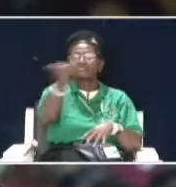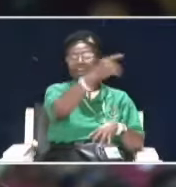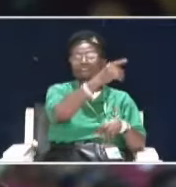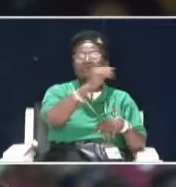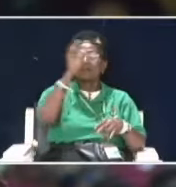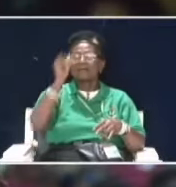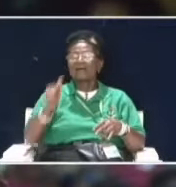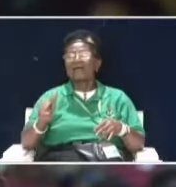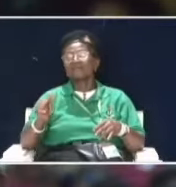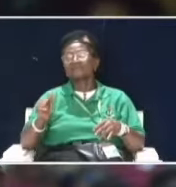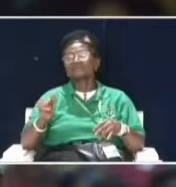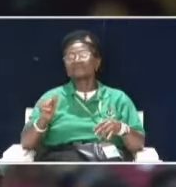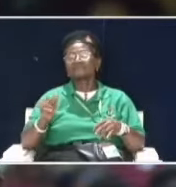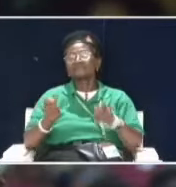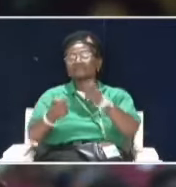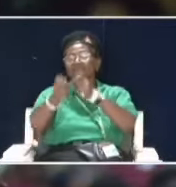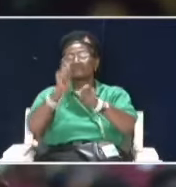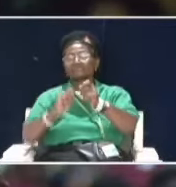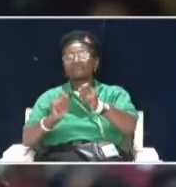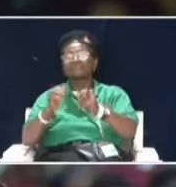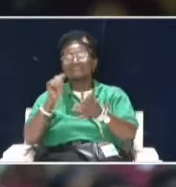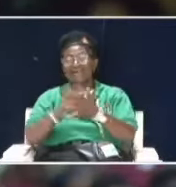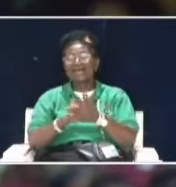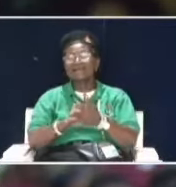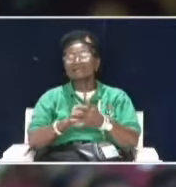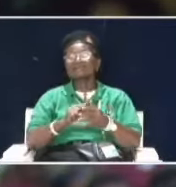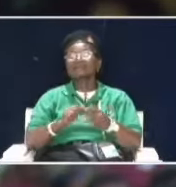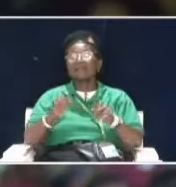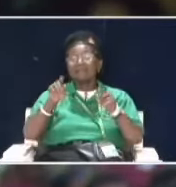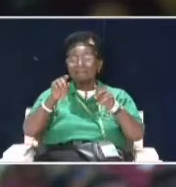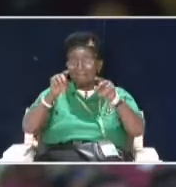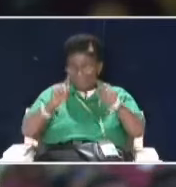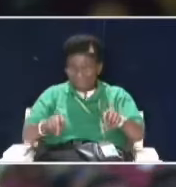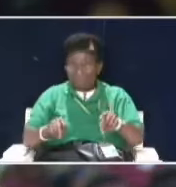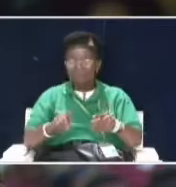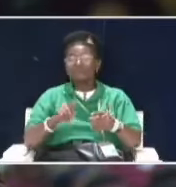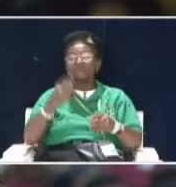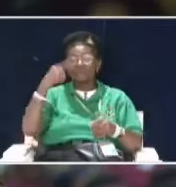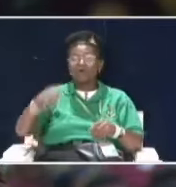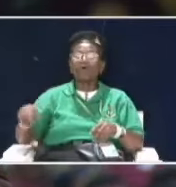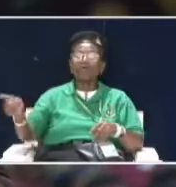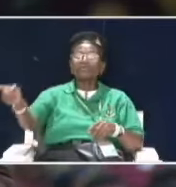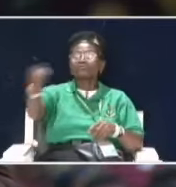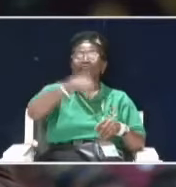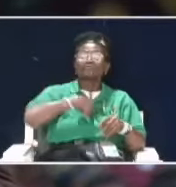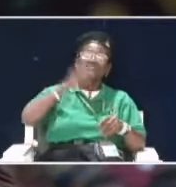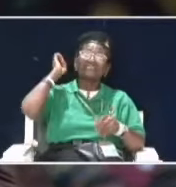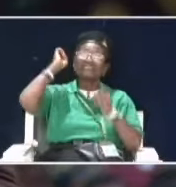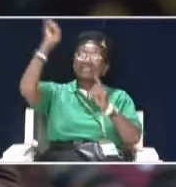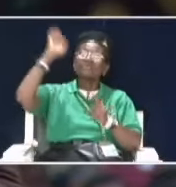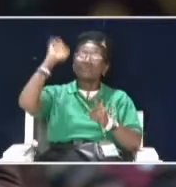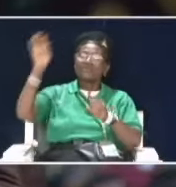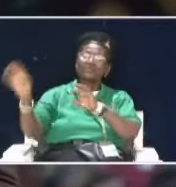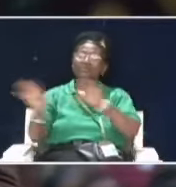by substituting that same fellow for you, he will do it.